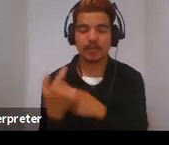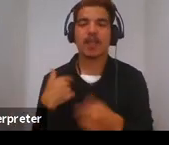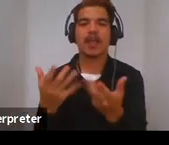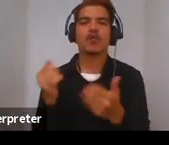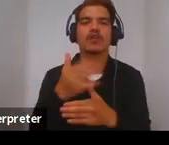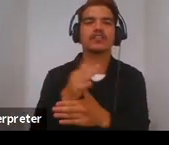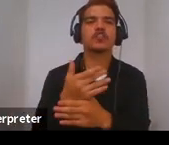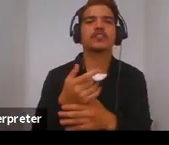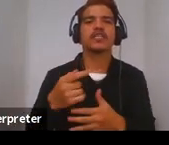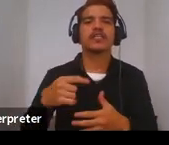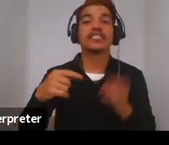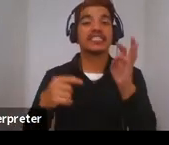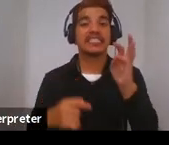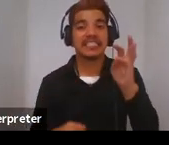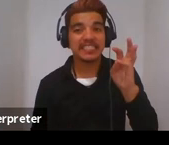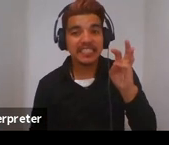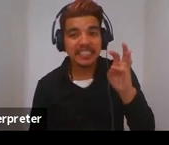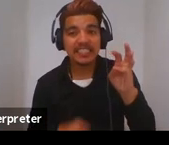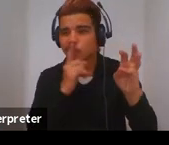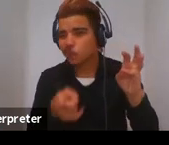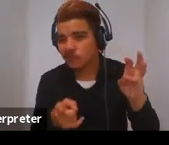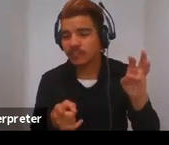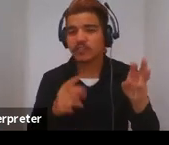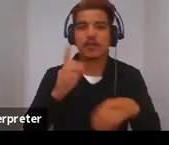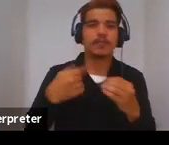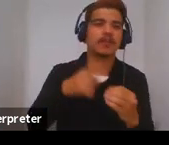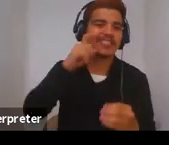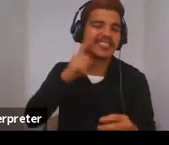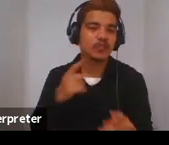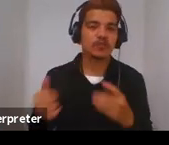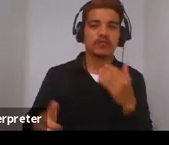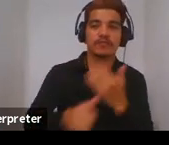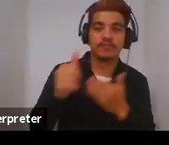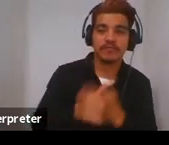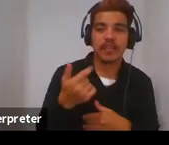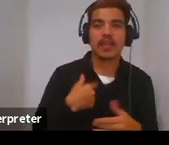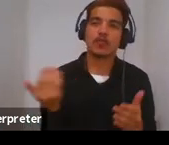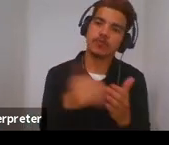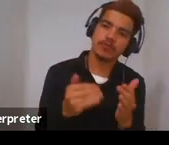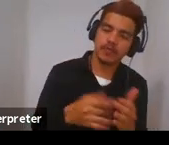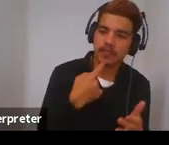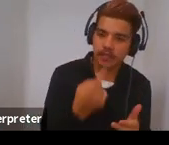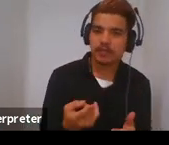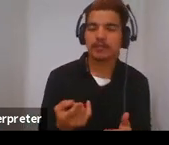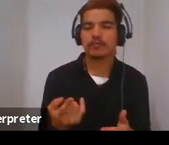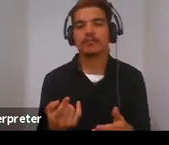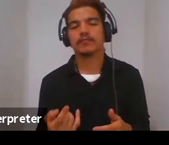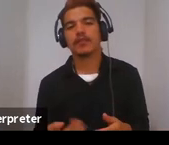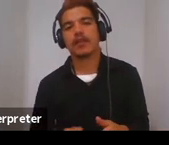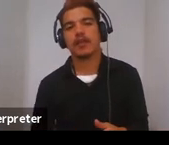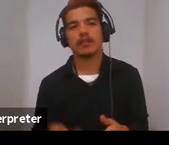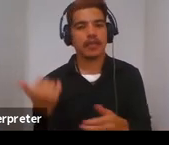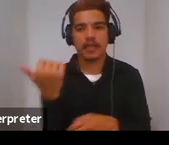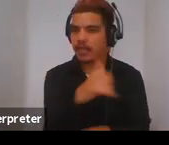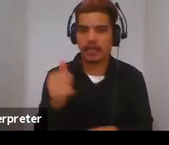six facts about sexual violence. The first one I've said a few times, and I'll repeat it here, is that anyone can